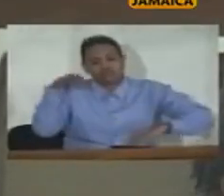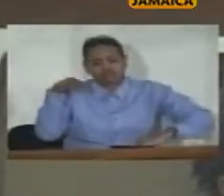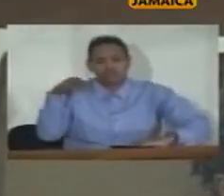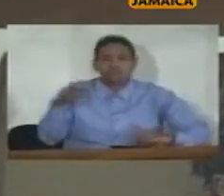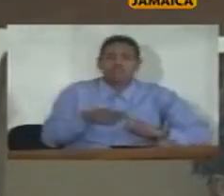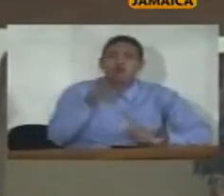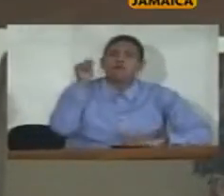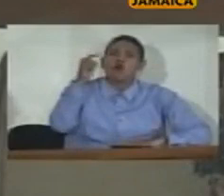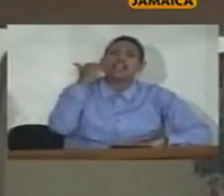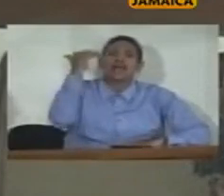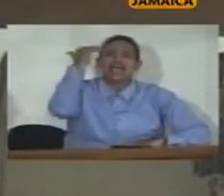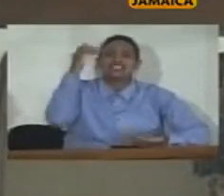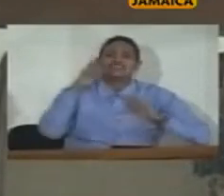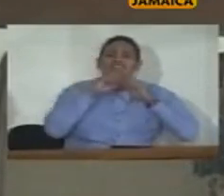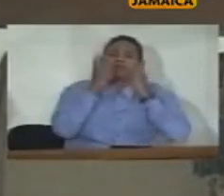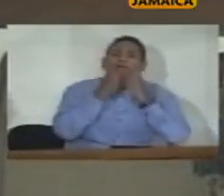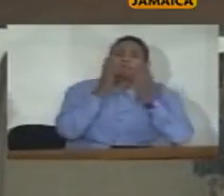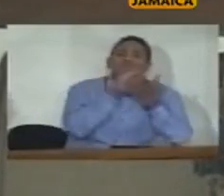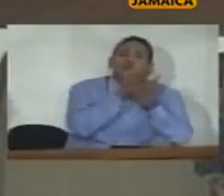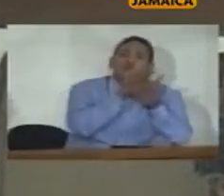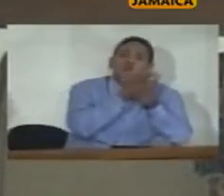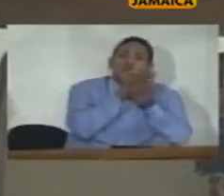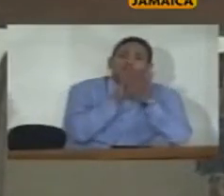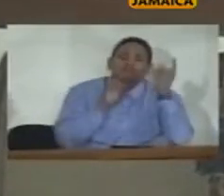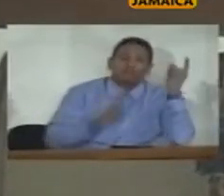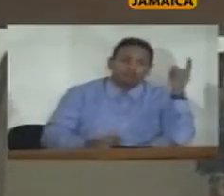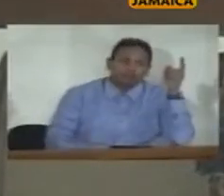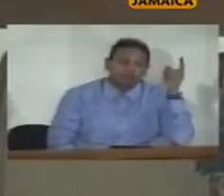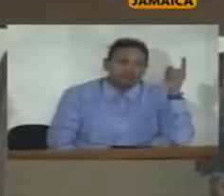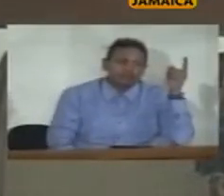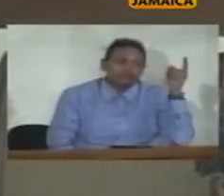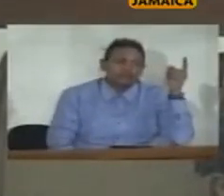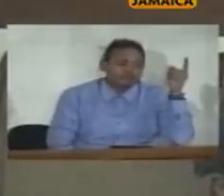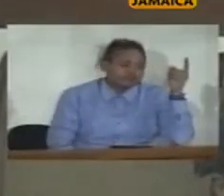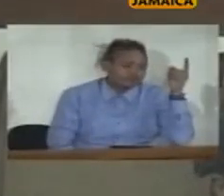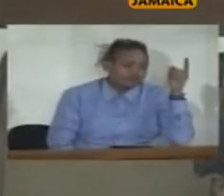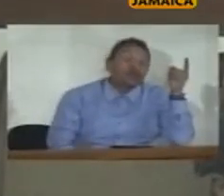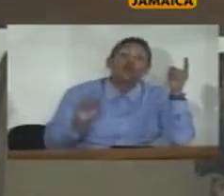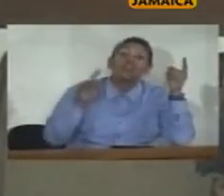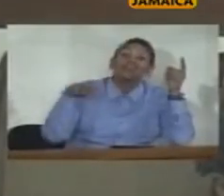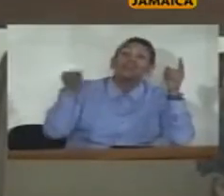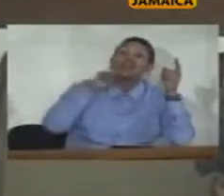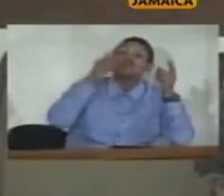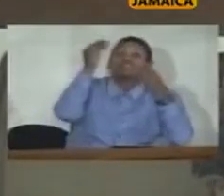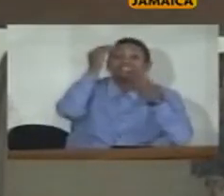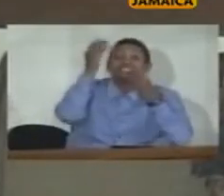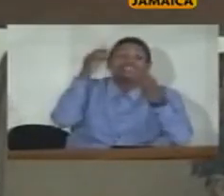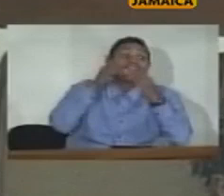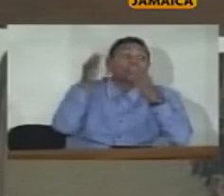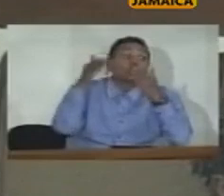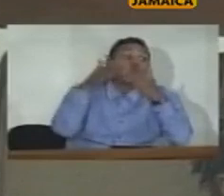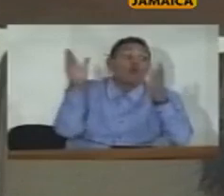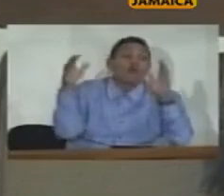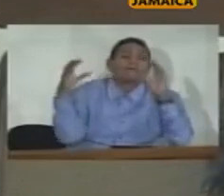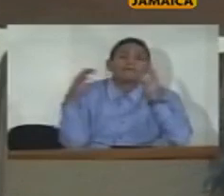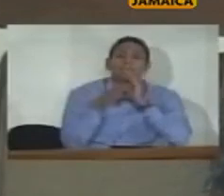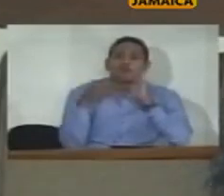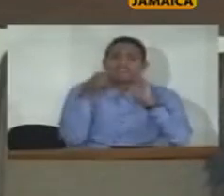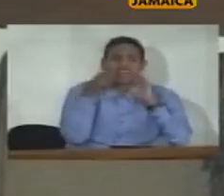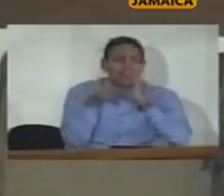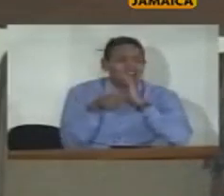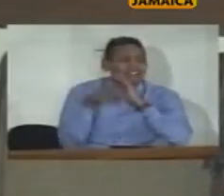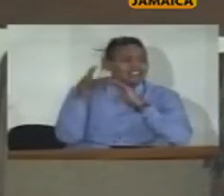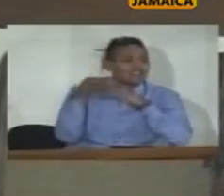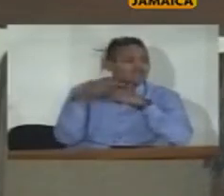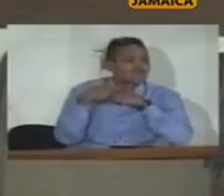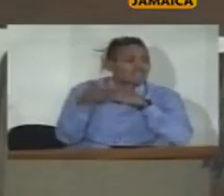of departments and the schools, where they say in the opening paragraph of the letter, this is what he refers